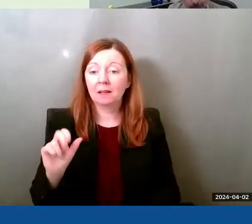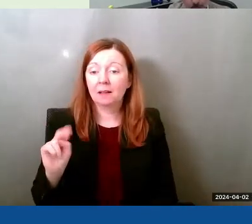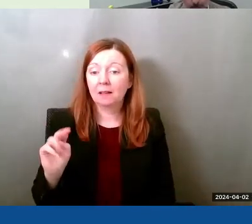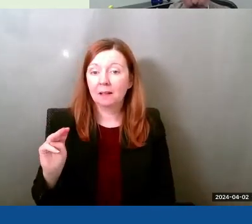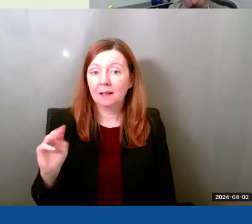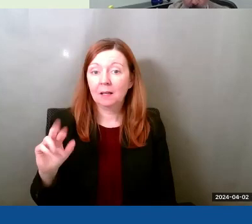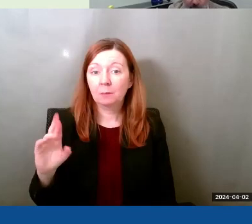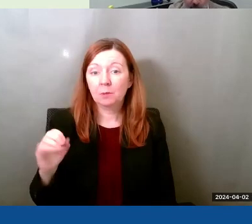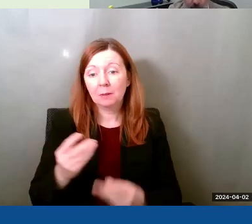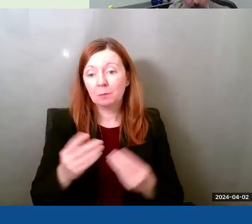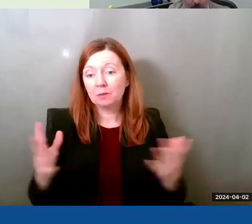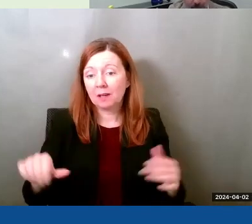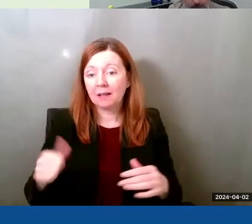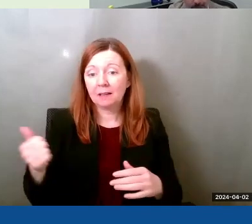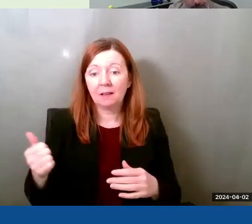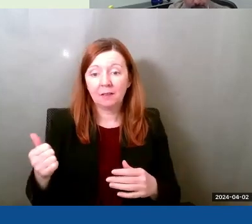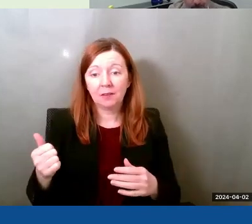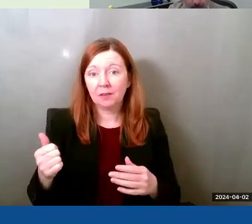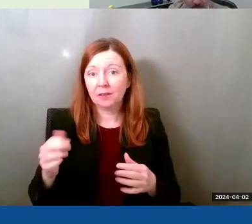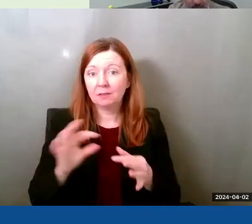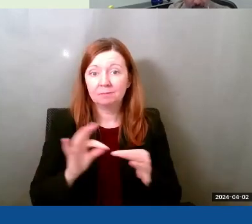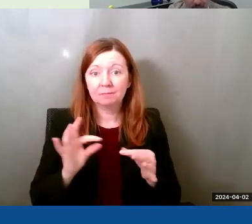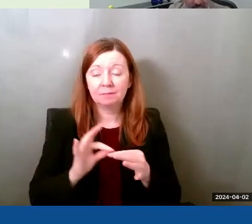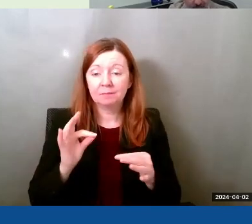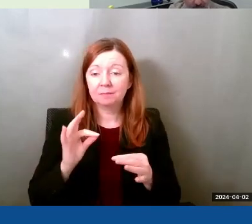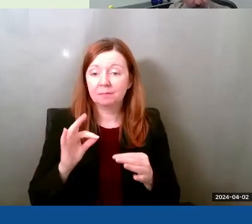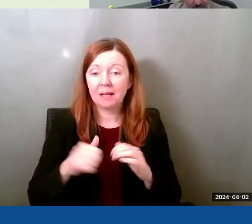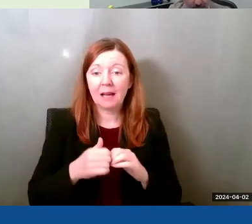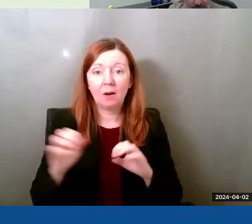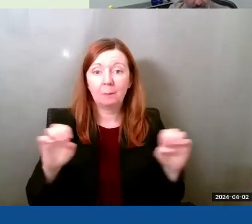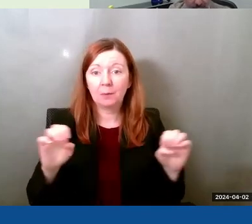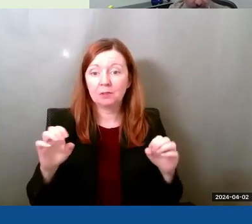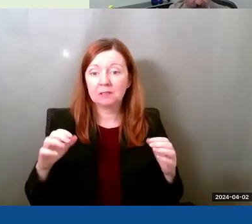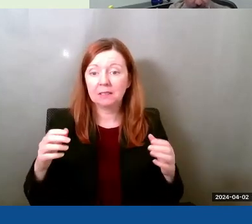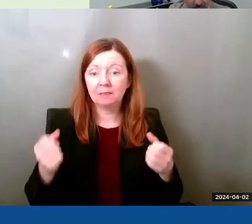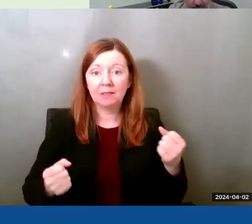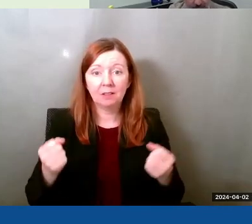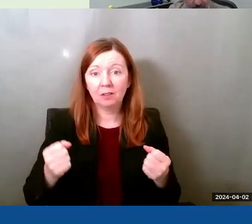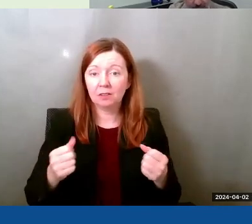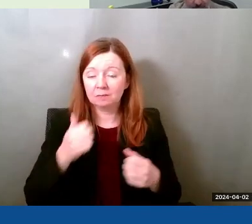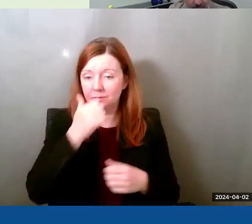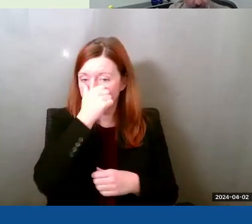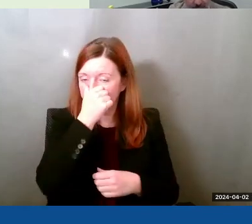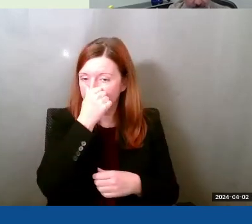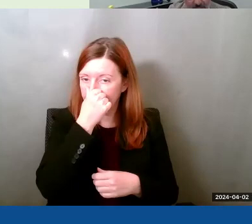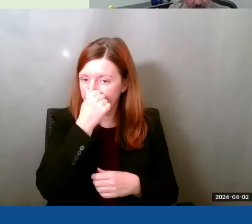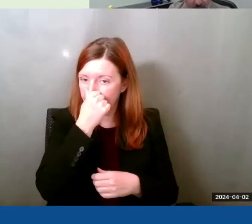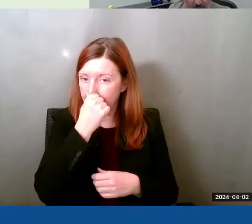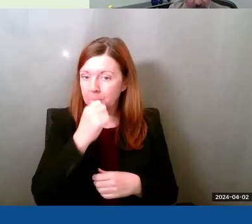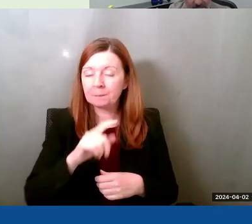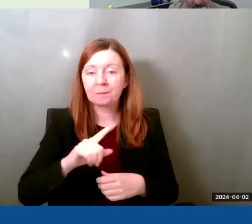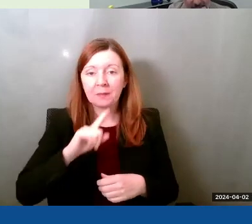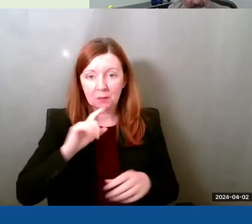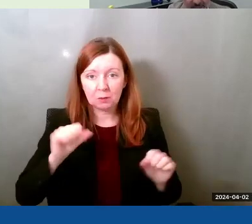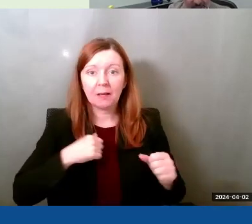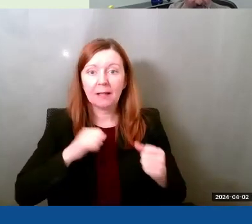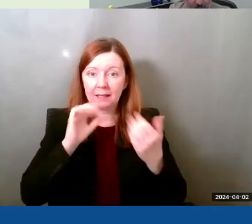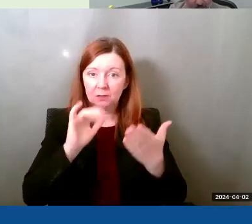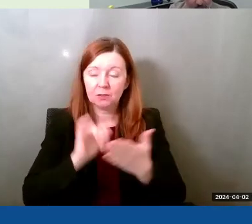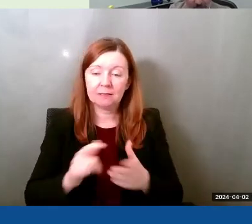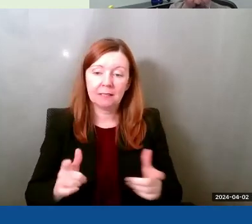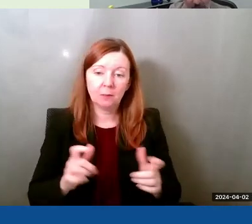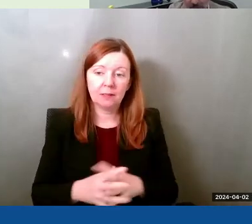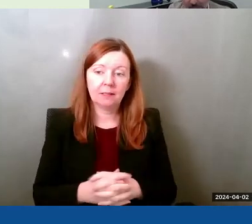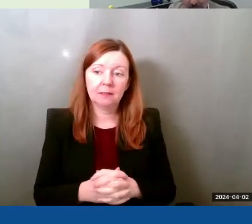to just provide another cut at how the emergency vehicle preemption Yeah, Maurice? I can address that